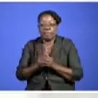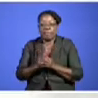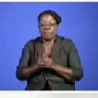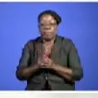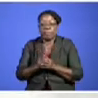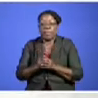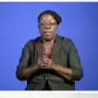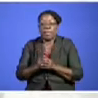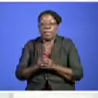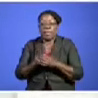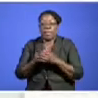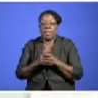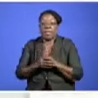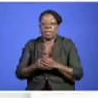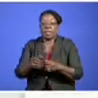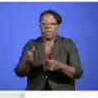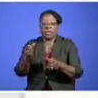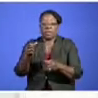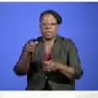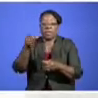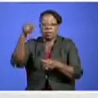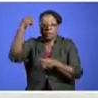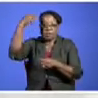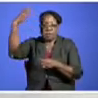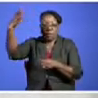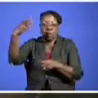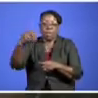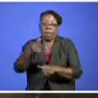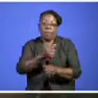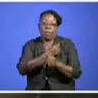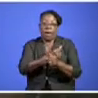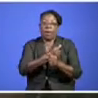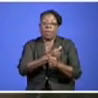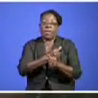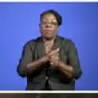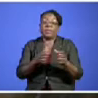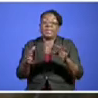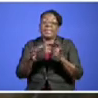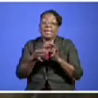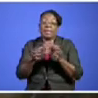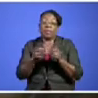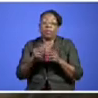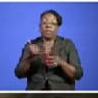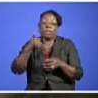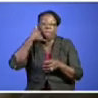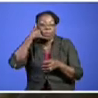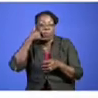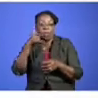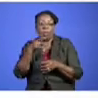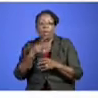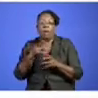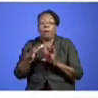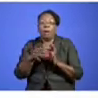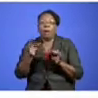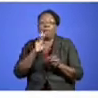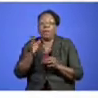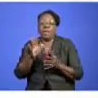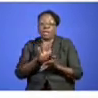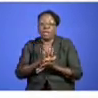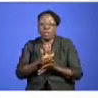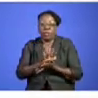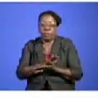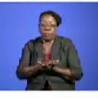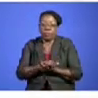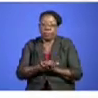It is solar powered. It will connect to the phone of your children. They will install it however they want to install it, because it could be